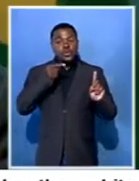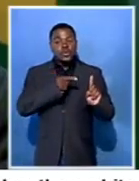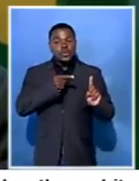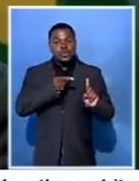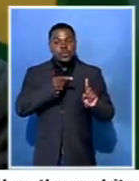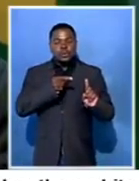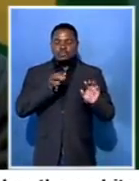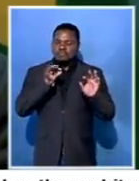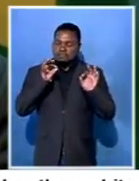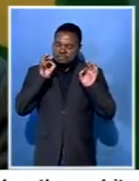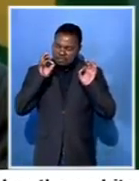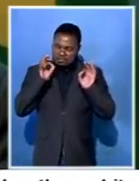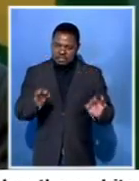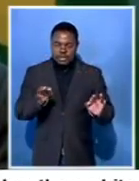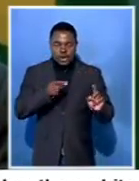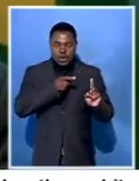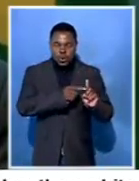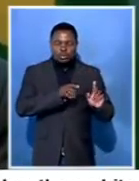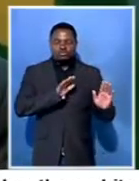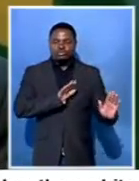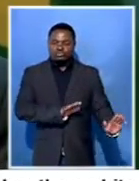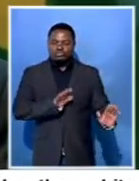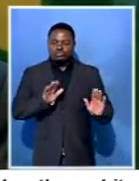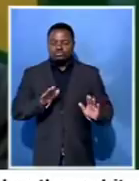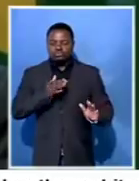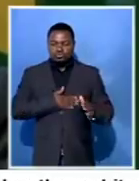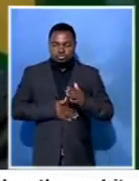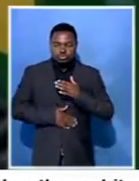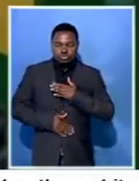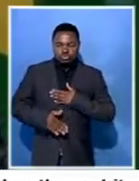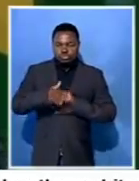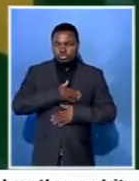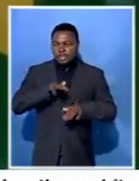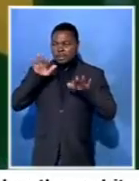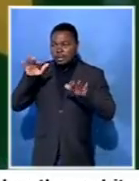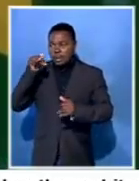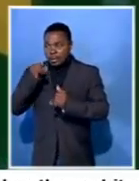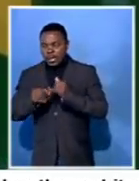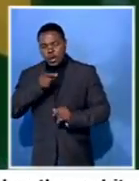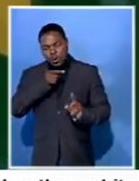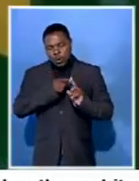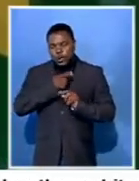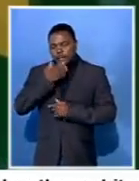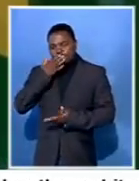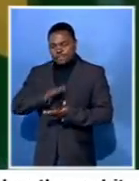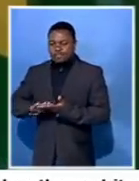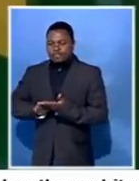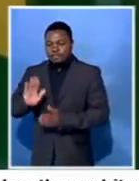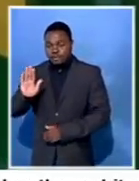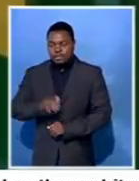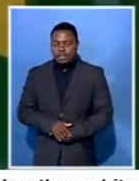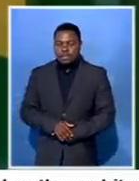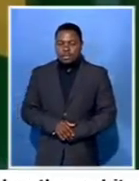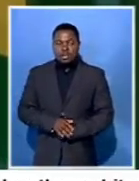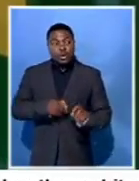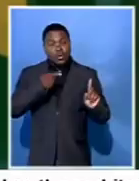was infinitely patient and forgiving of people's foibles. And he